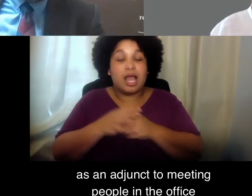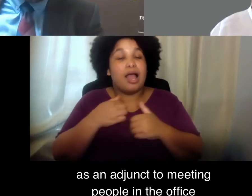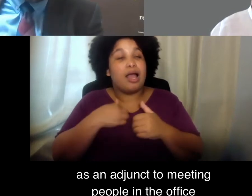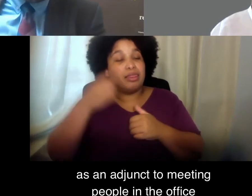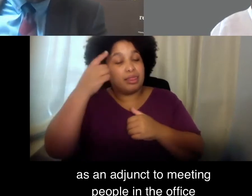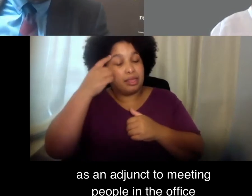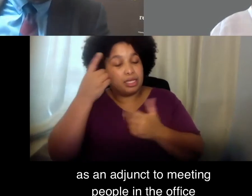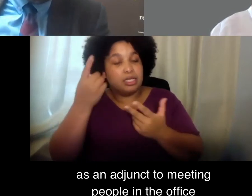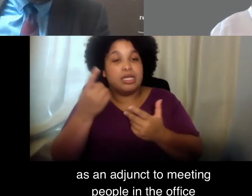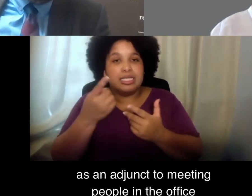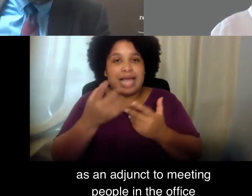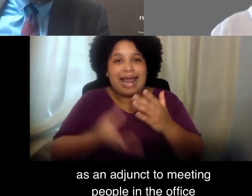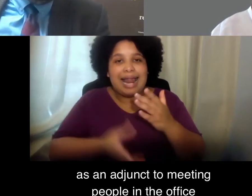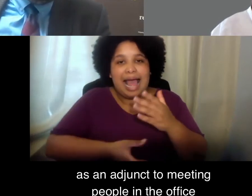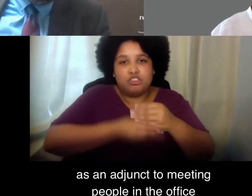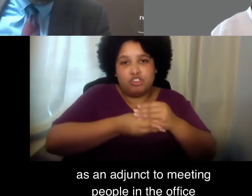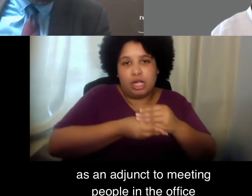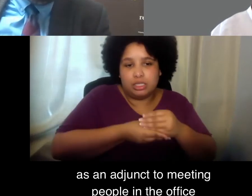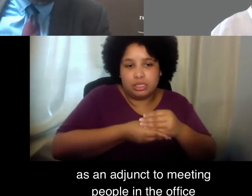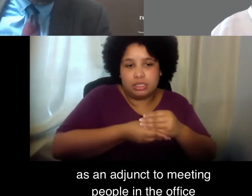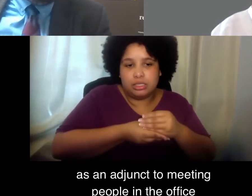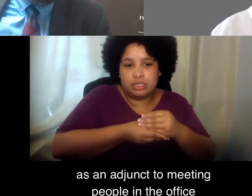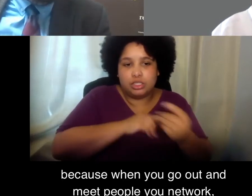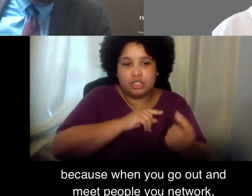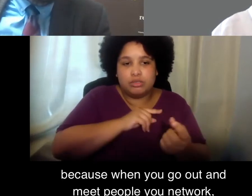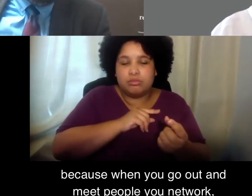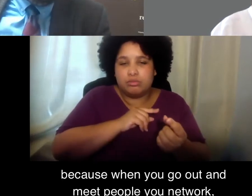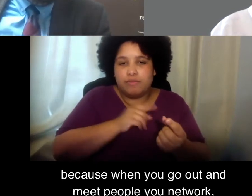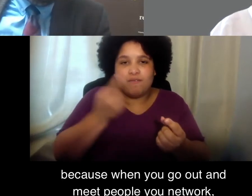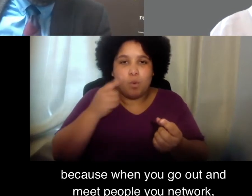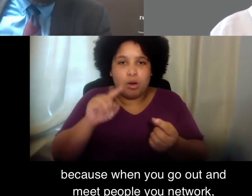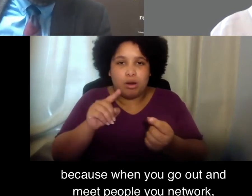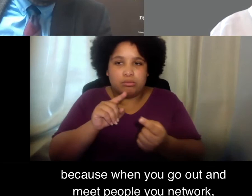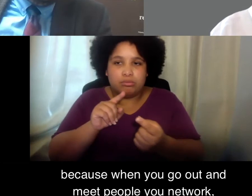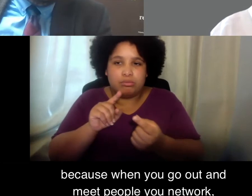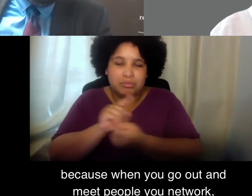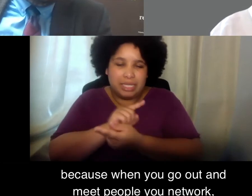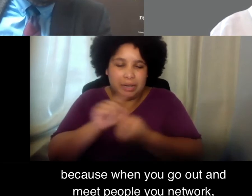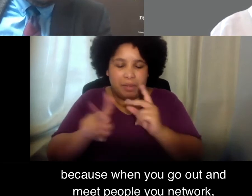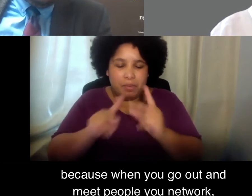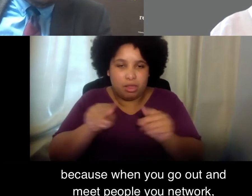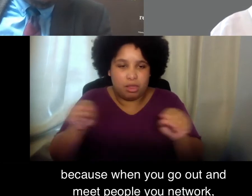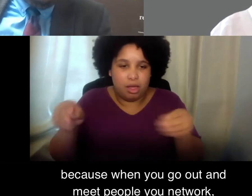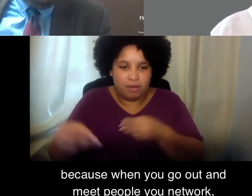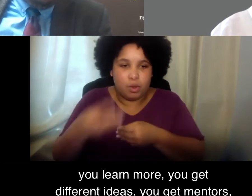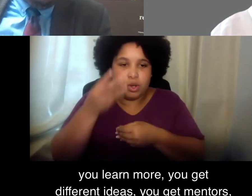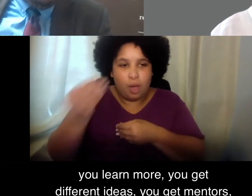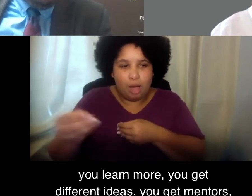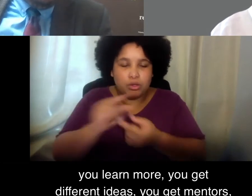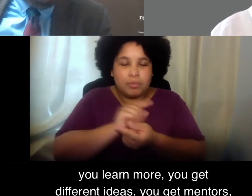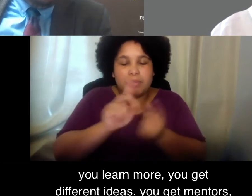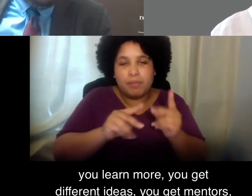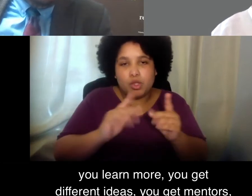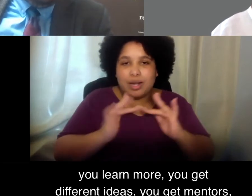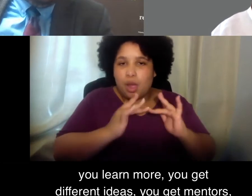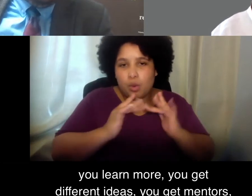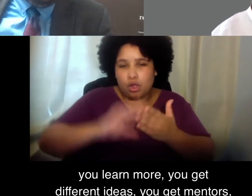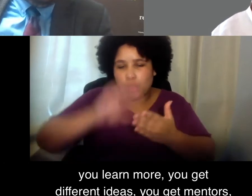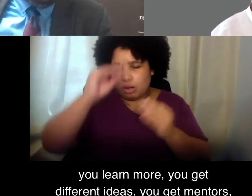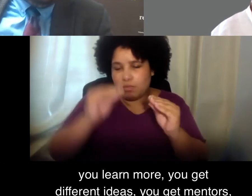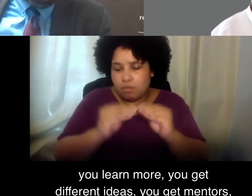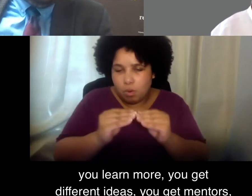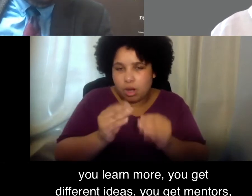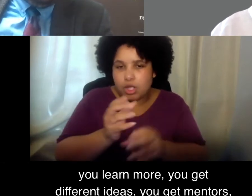as an adjunct to meeting people in the office, because when you go out and meet people, you network, you learn more, you get